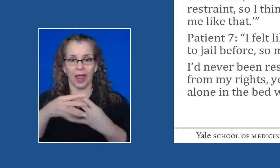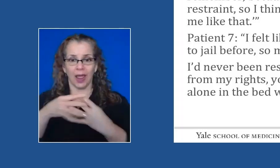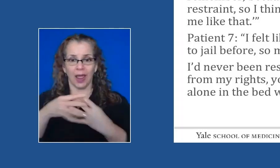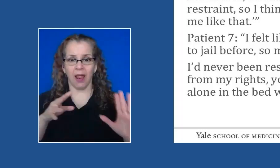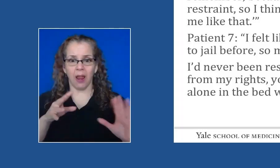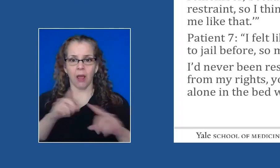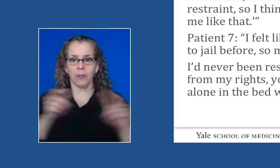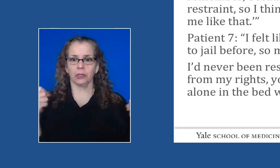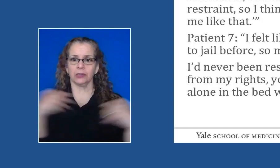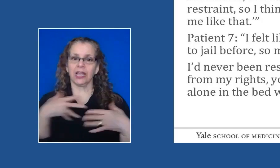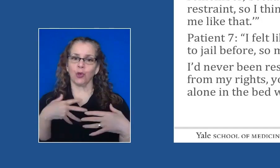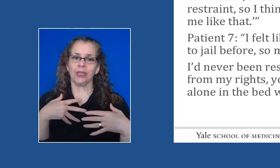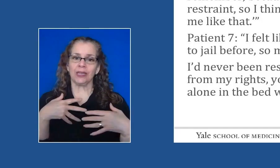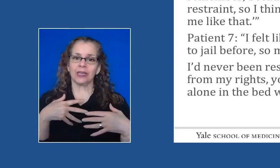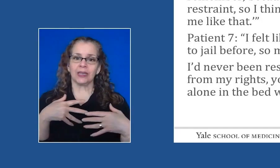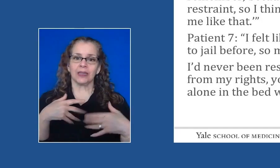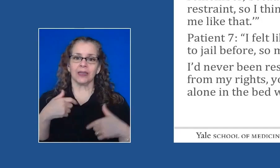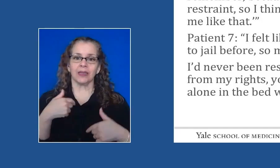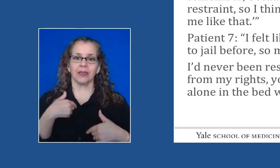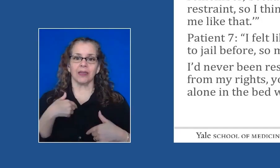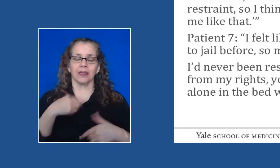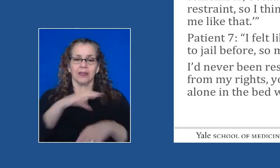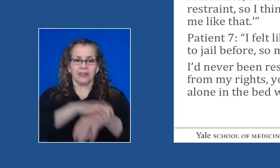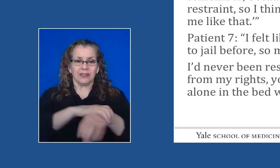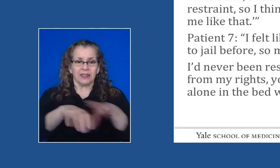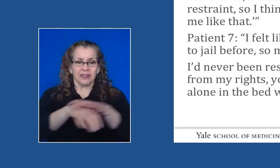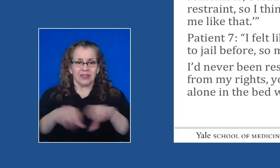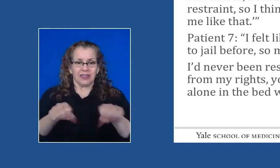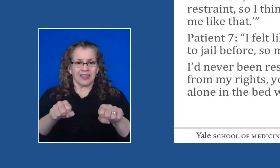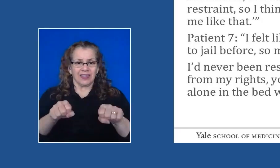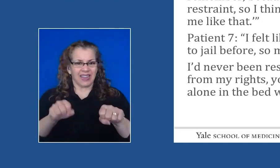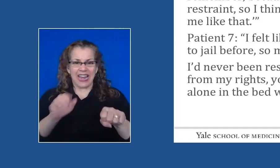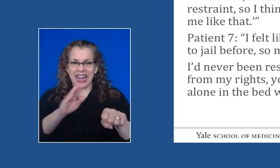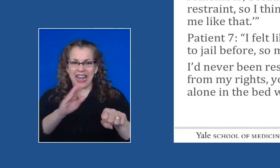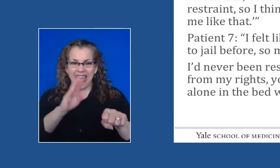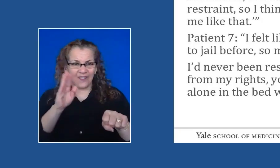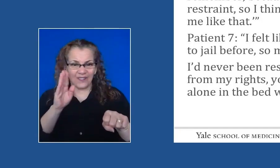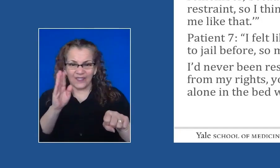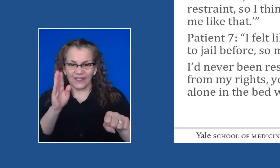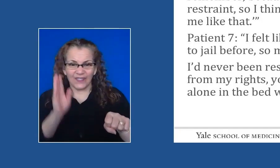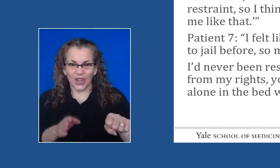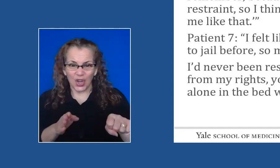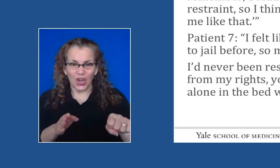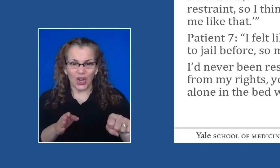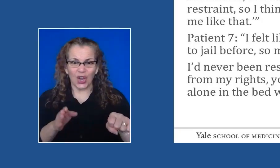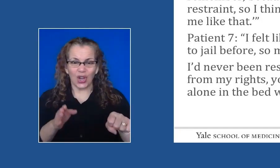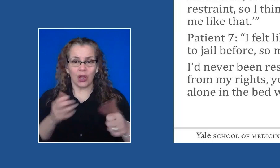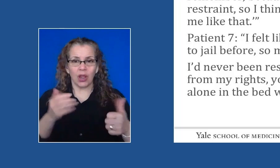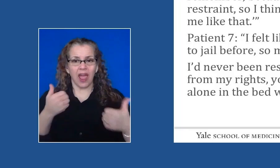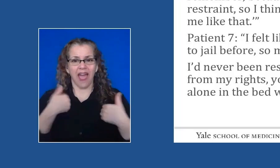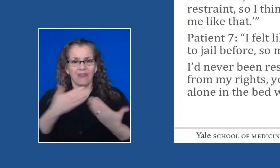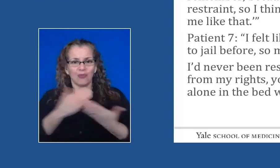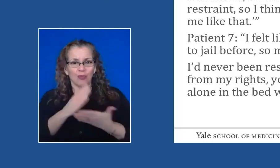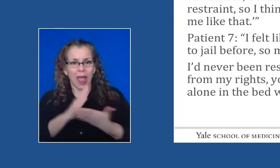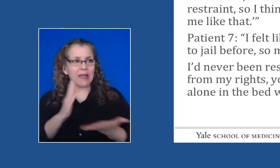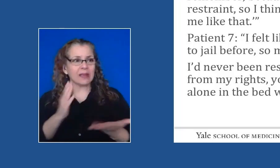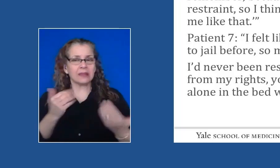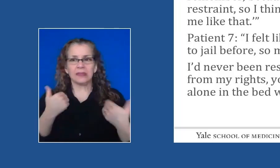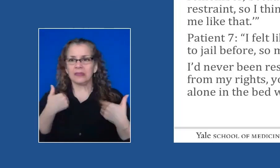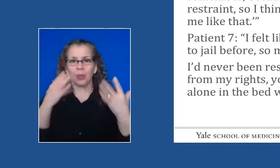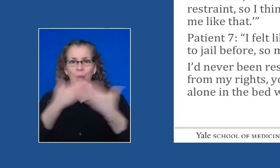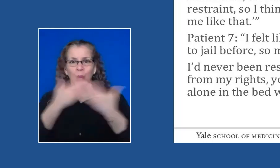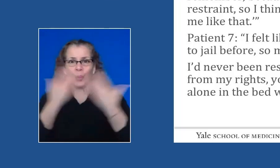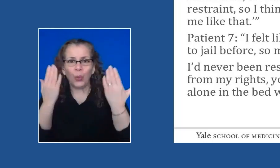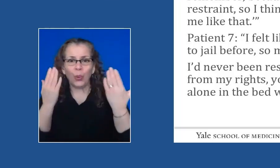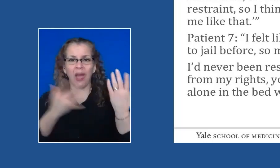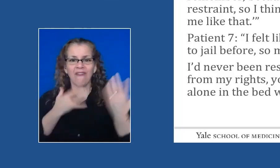for me. I had never been restrained before. I had never had anyone hold me from my rights, I cried, I felt like I was alone in the bed